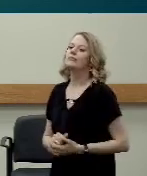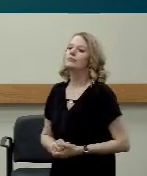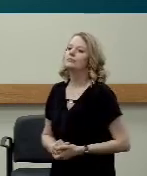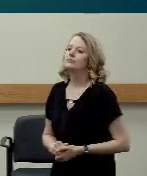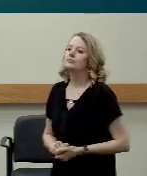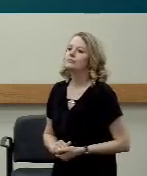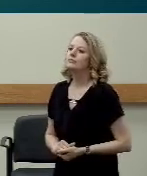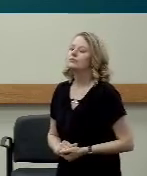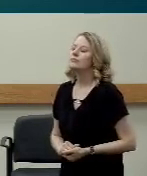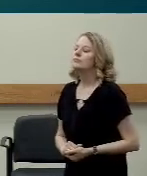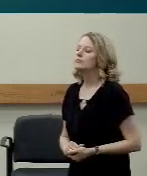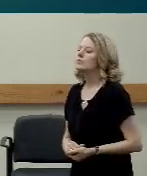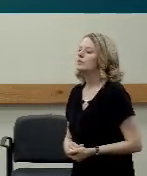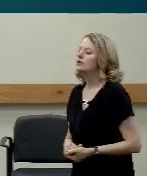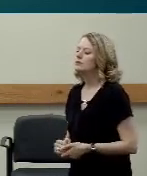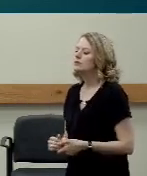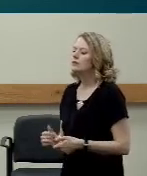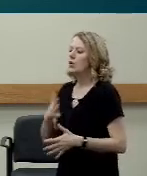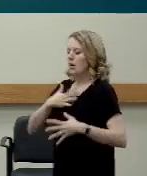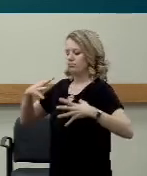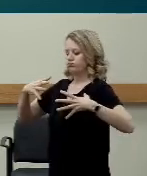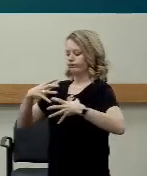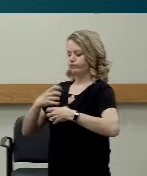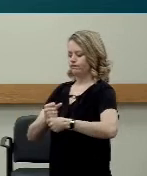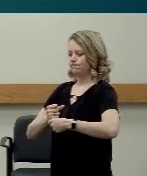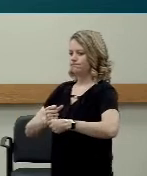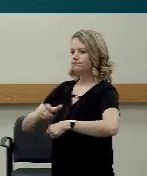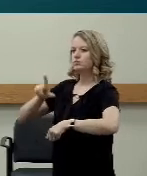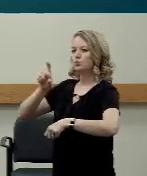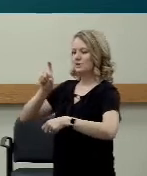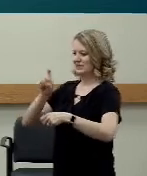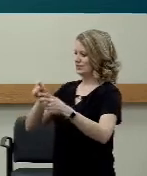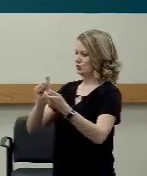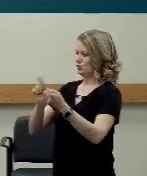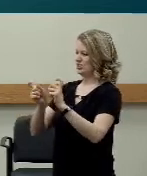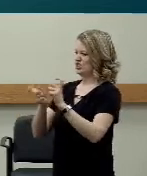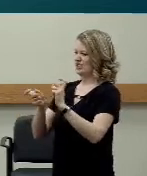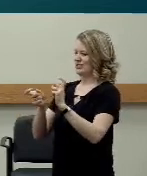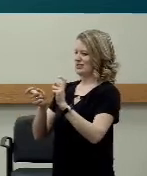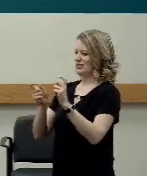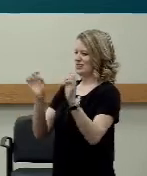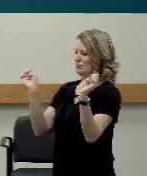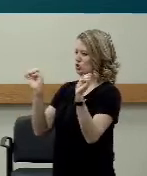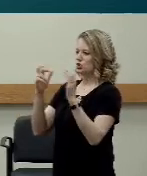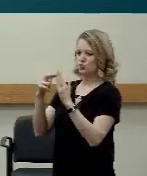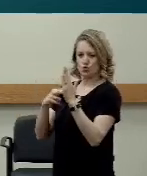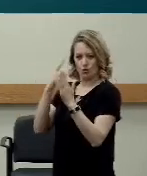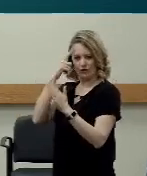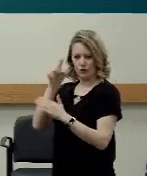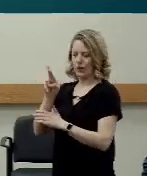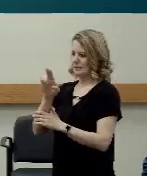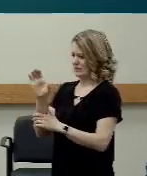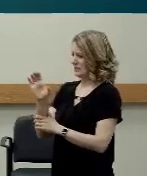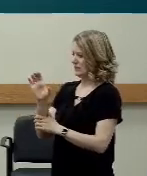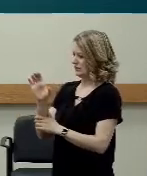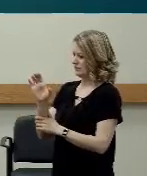So the point to all this is that modifications are needed to our city ordinance that we passed at the end of